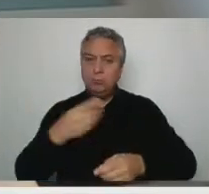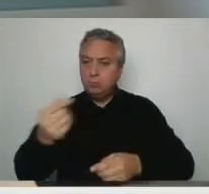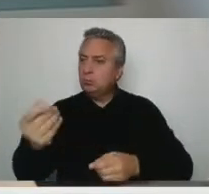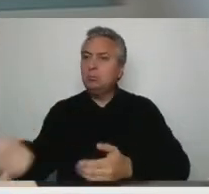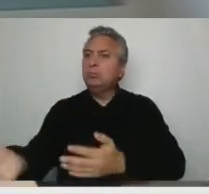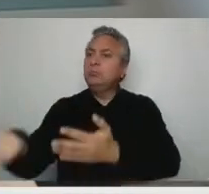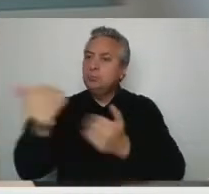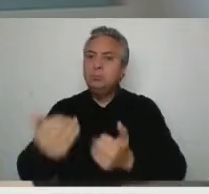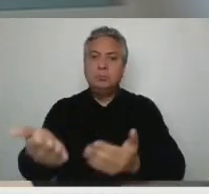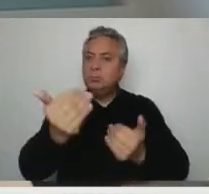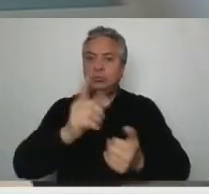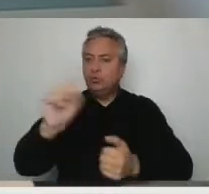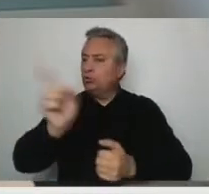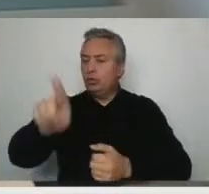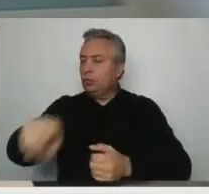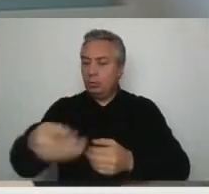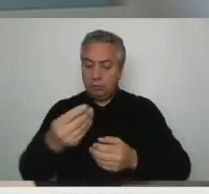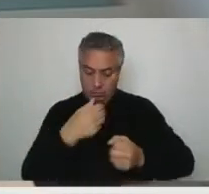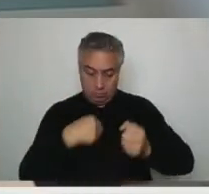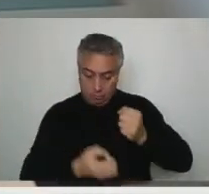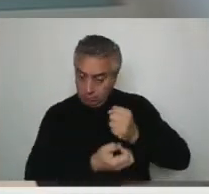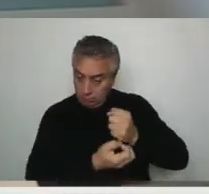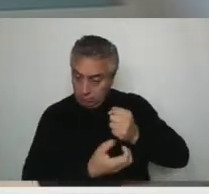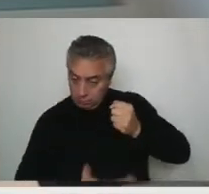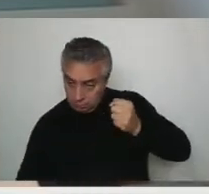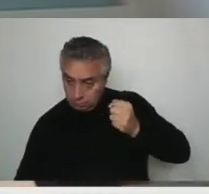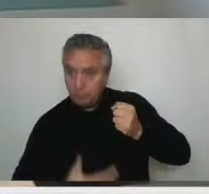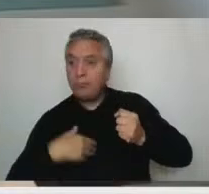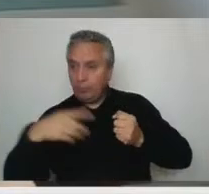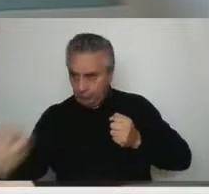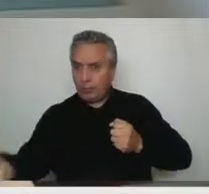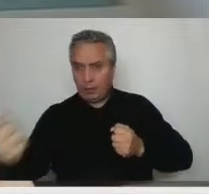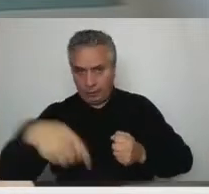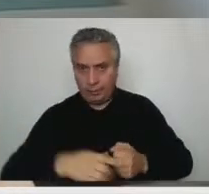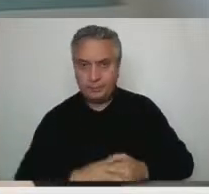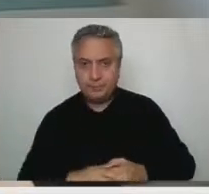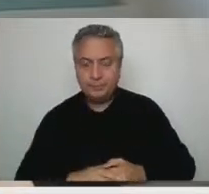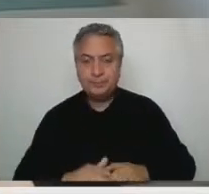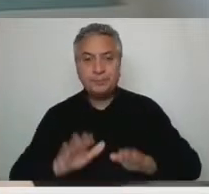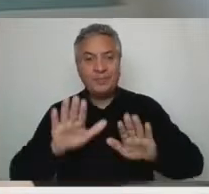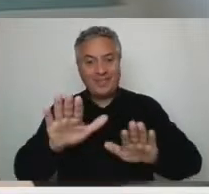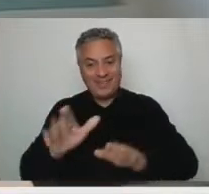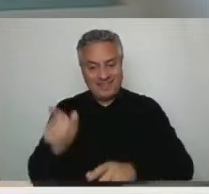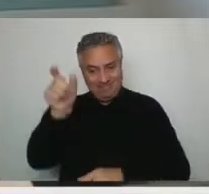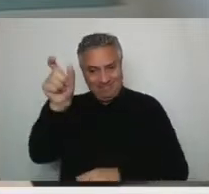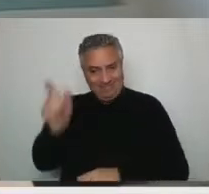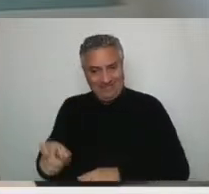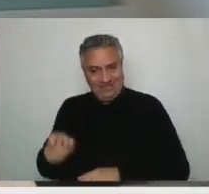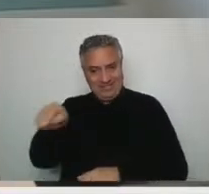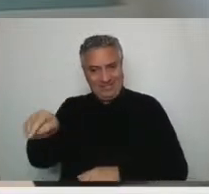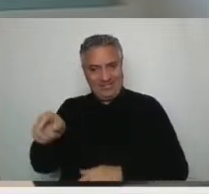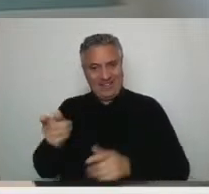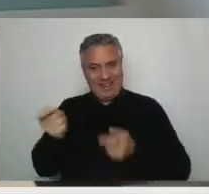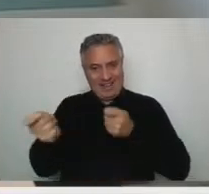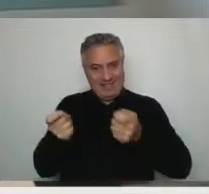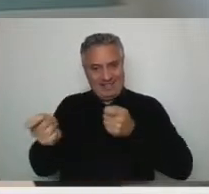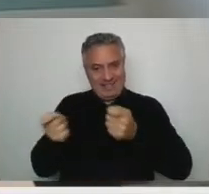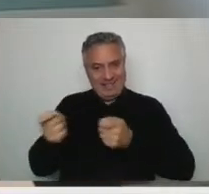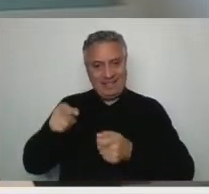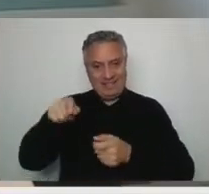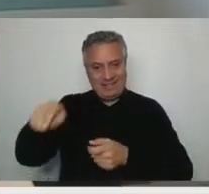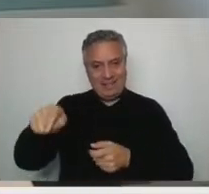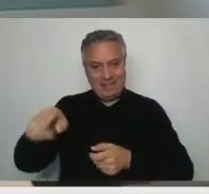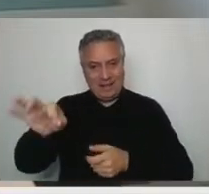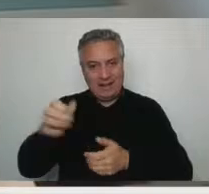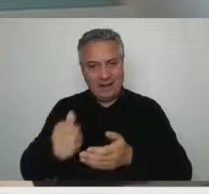mayor of Liverpool and the mayor of Liverpool says, I want Liverpool